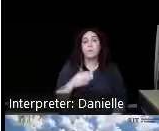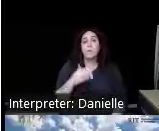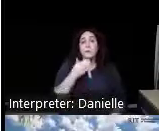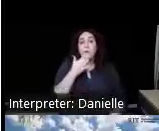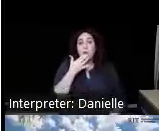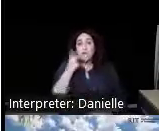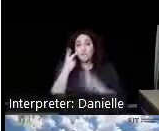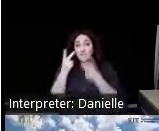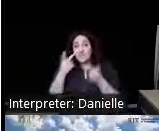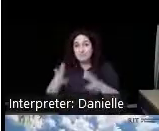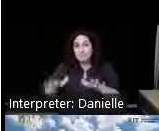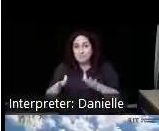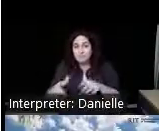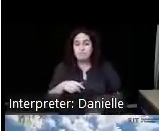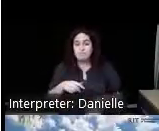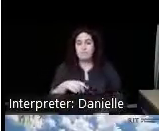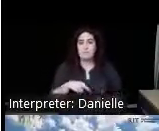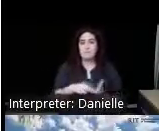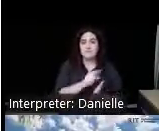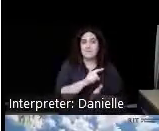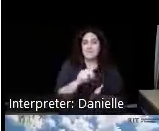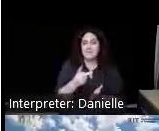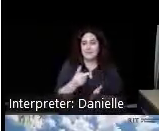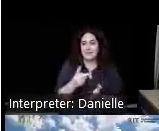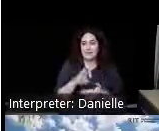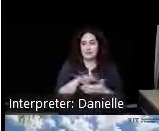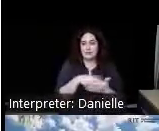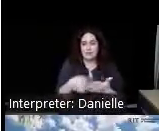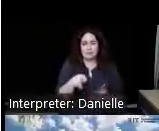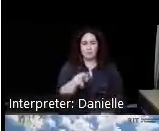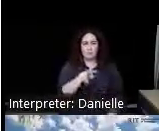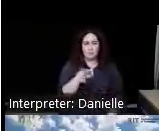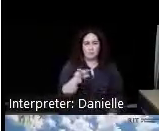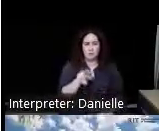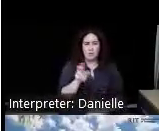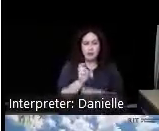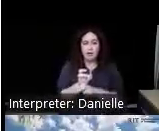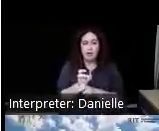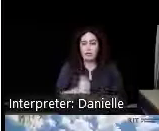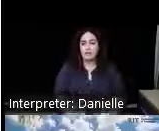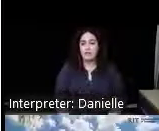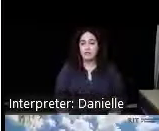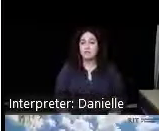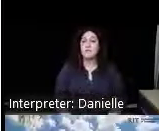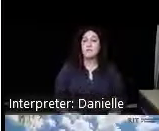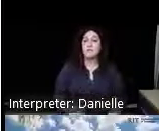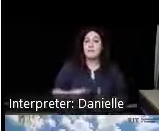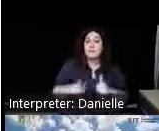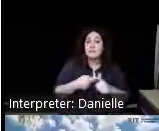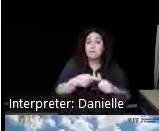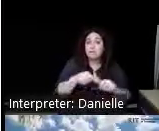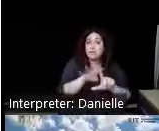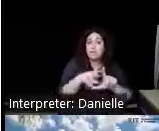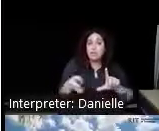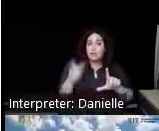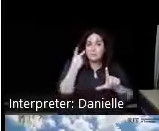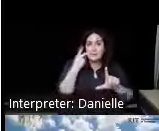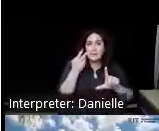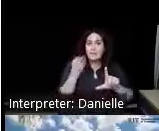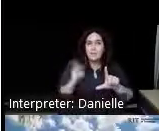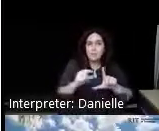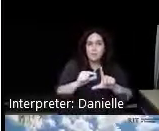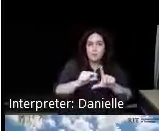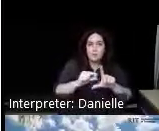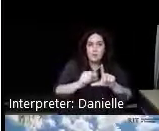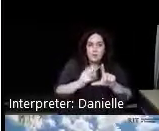third chart difficult to read. So in that first chart, the gradient variation in the blues is not really